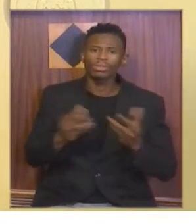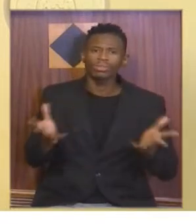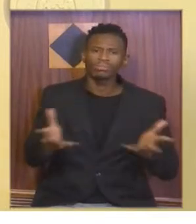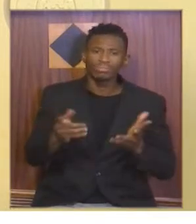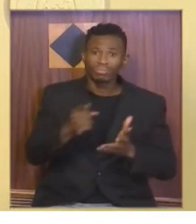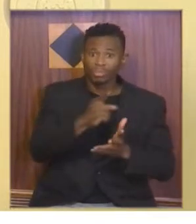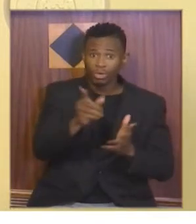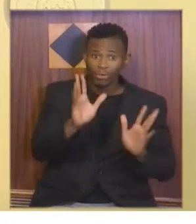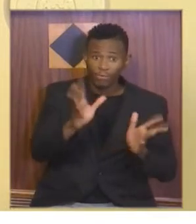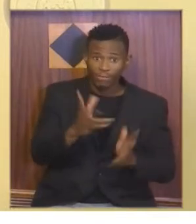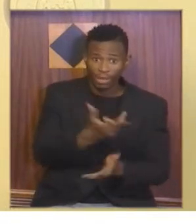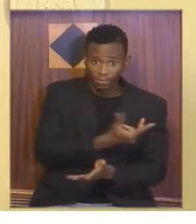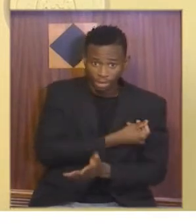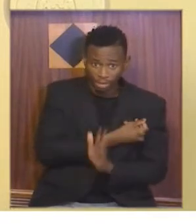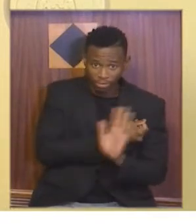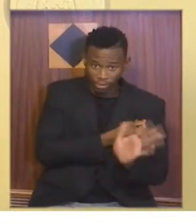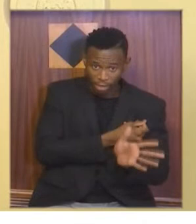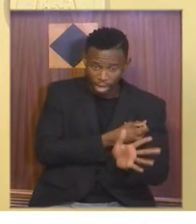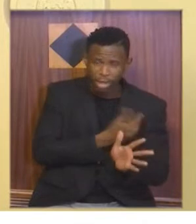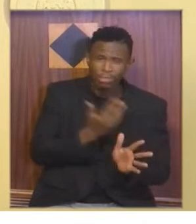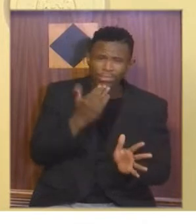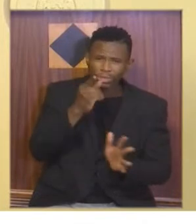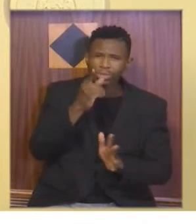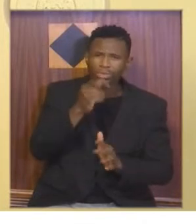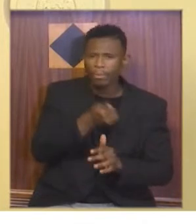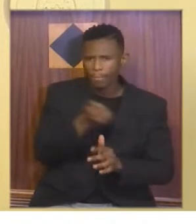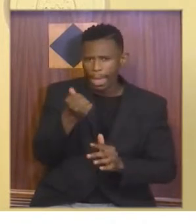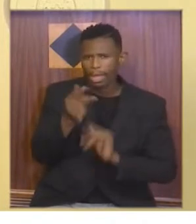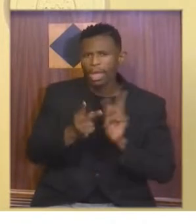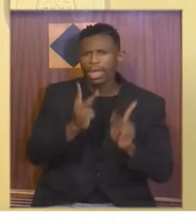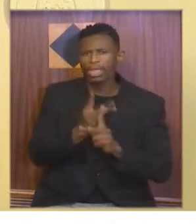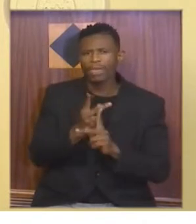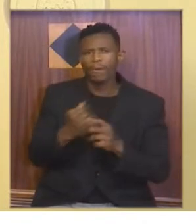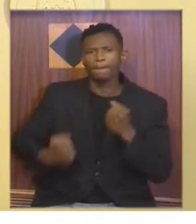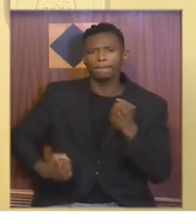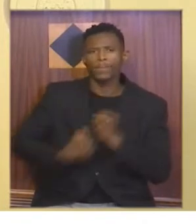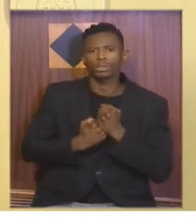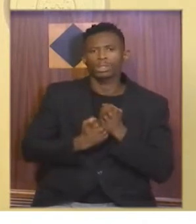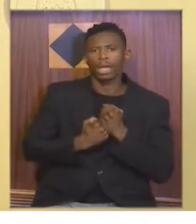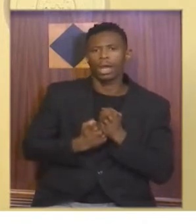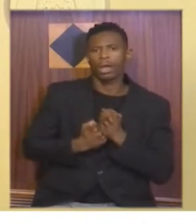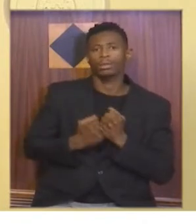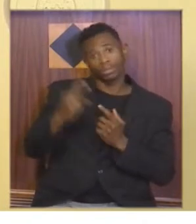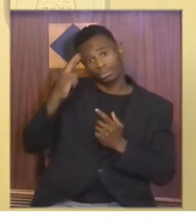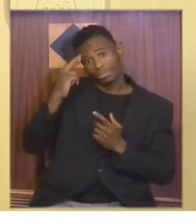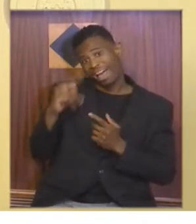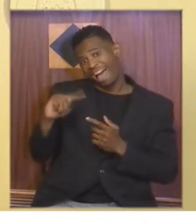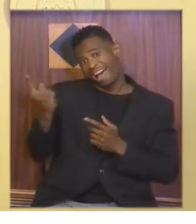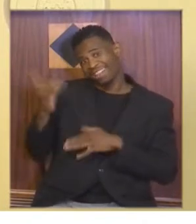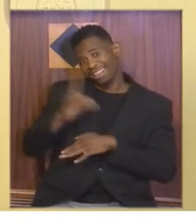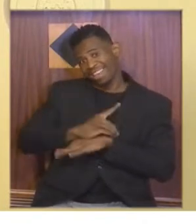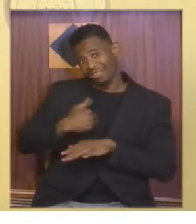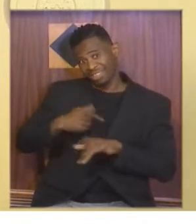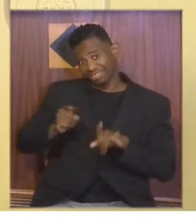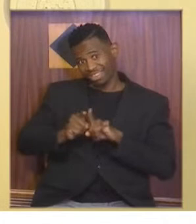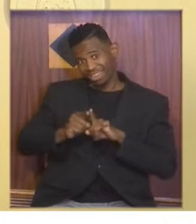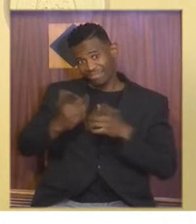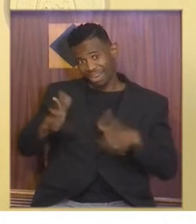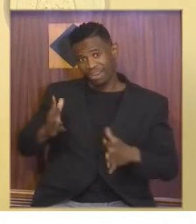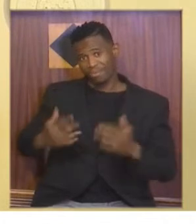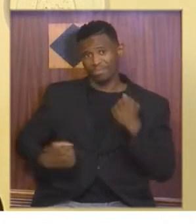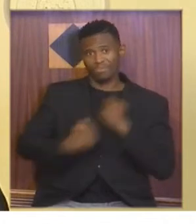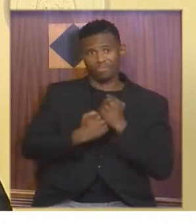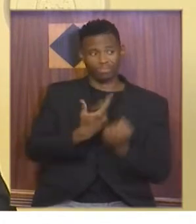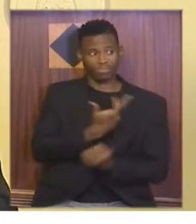to go and receive their booster doses, like I did the other day. If